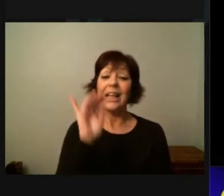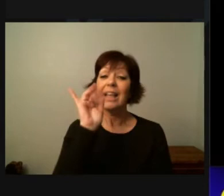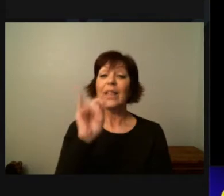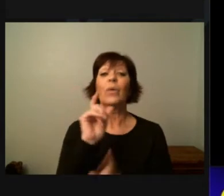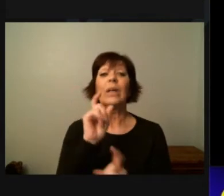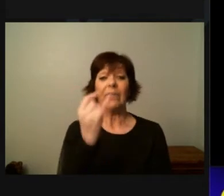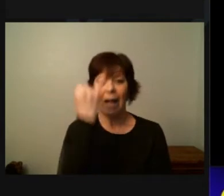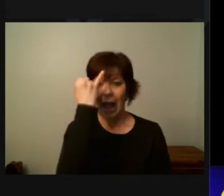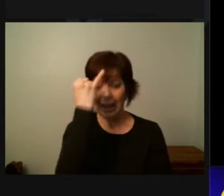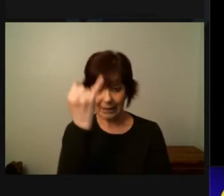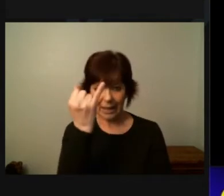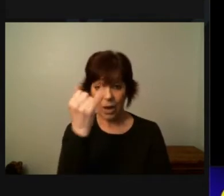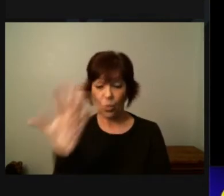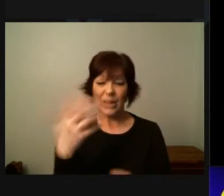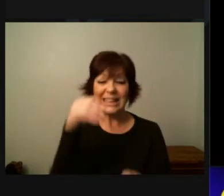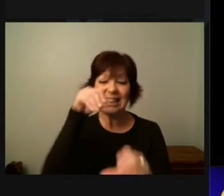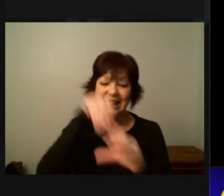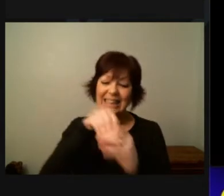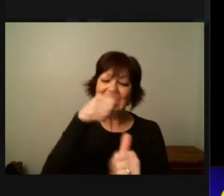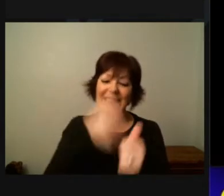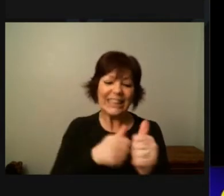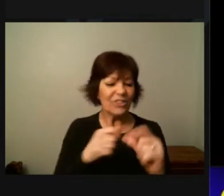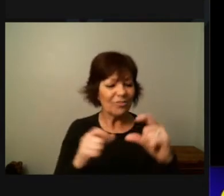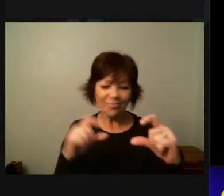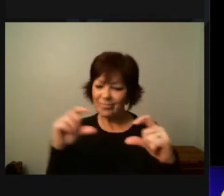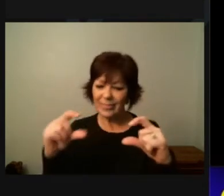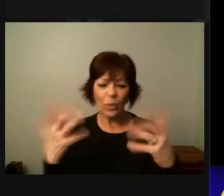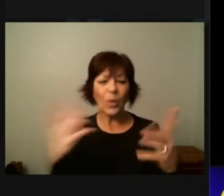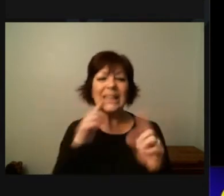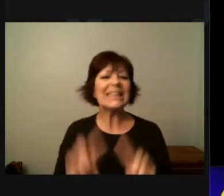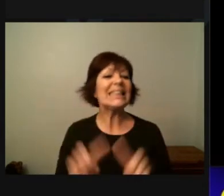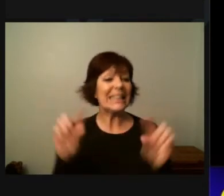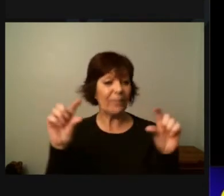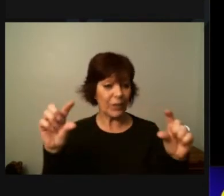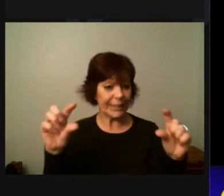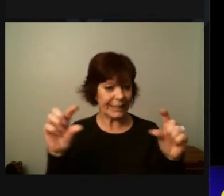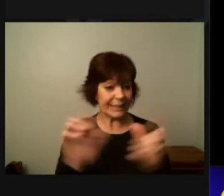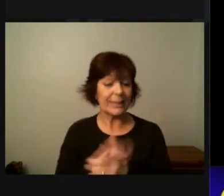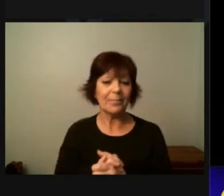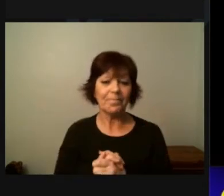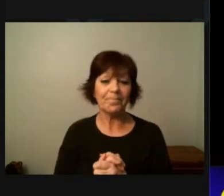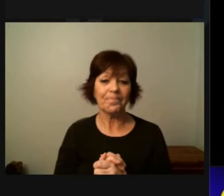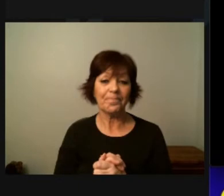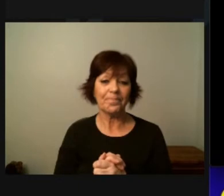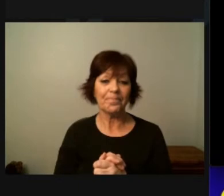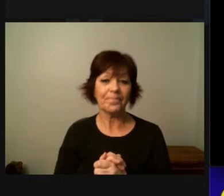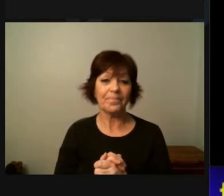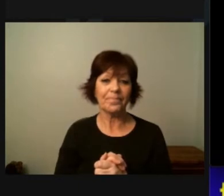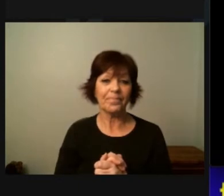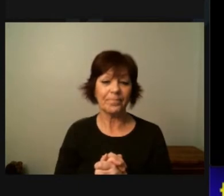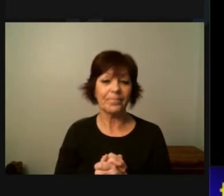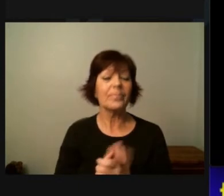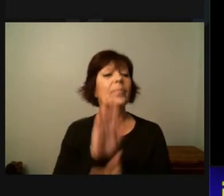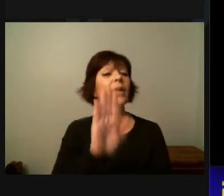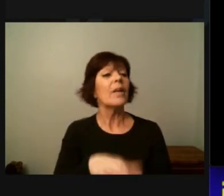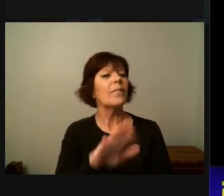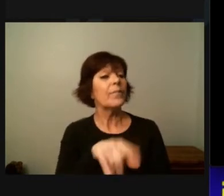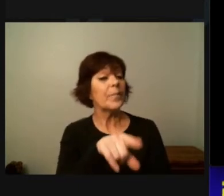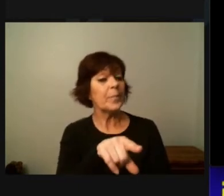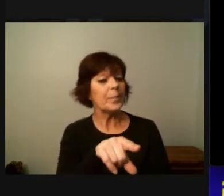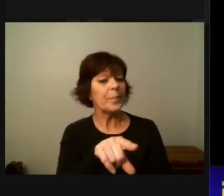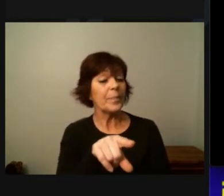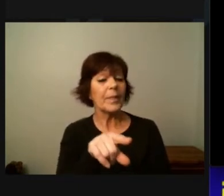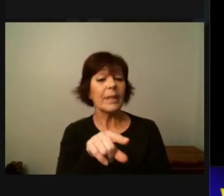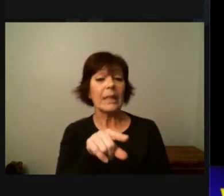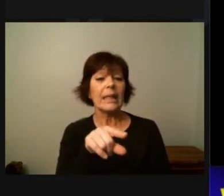idea of what is in each of the vaccines and what is the difference between each of those vaccines. Yep, Frank, it's not